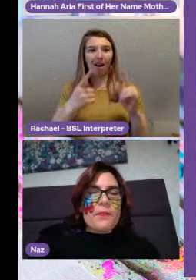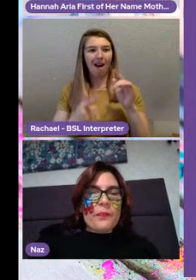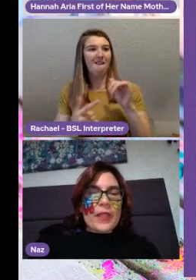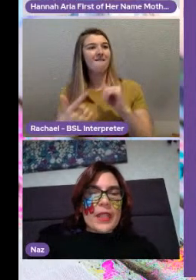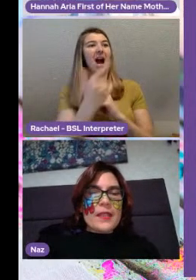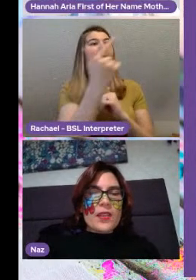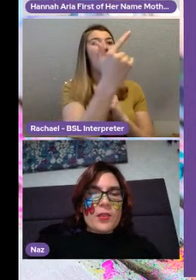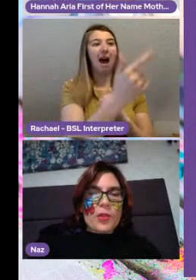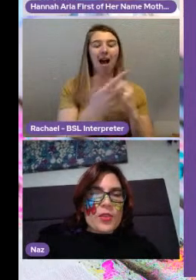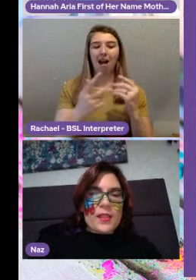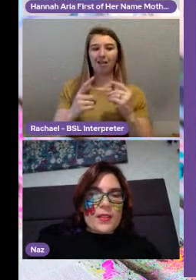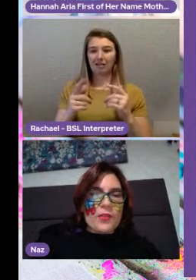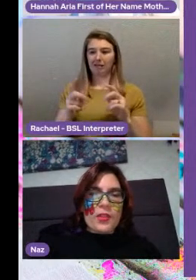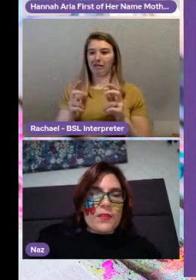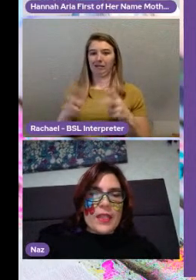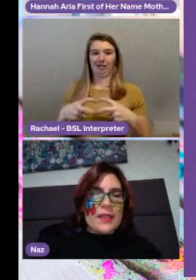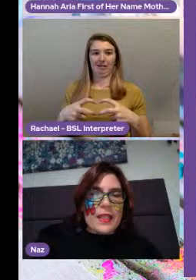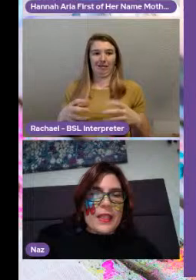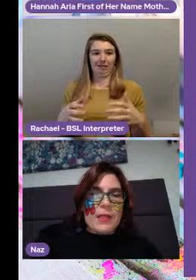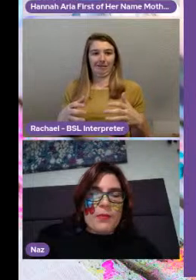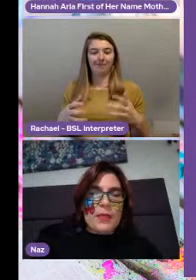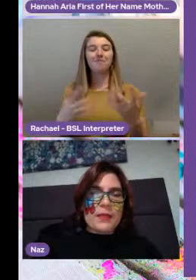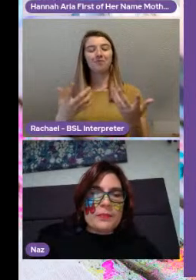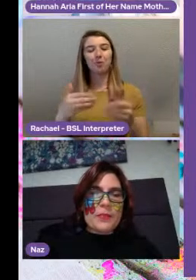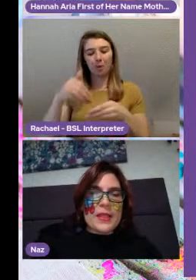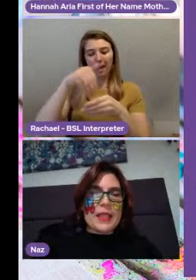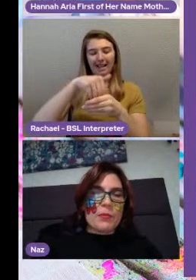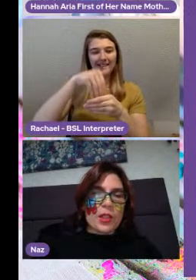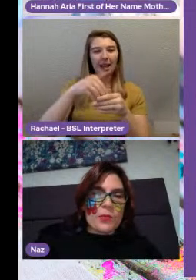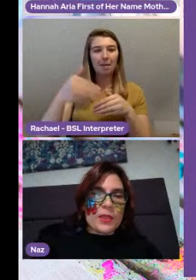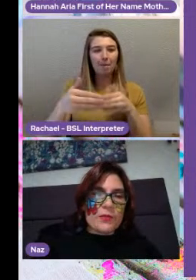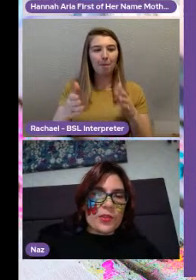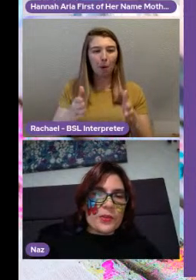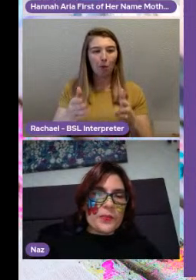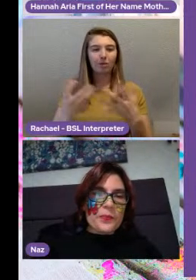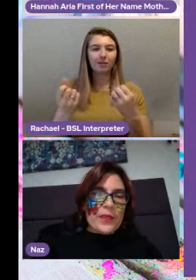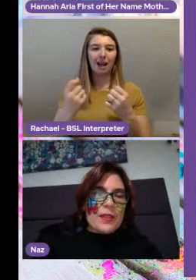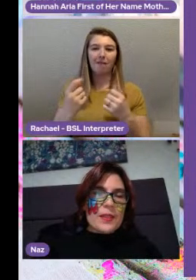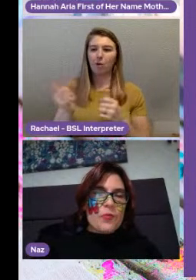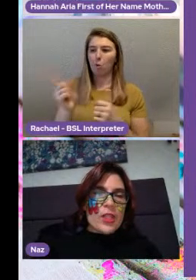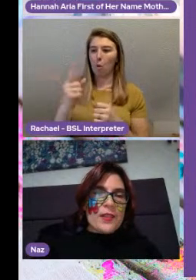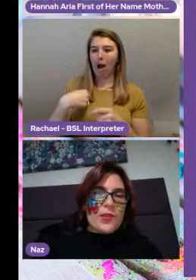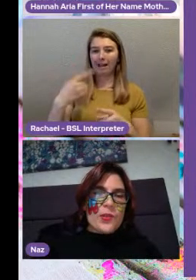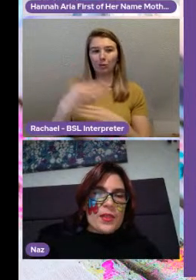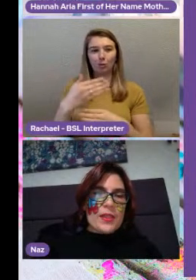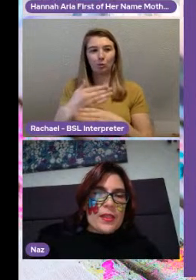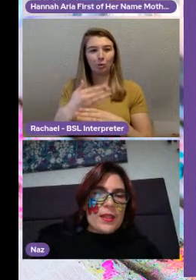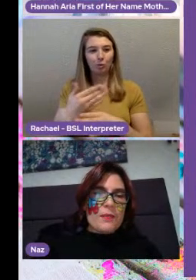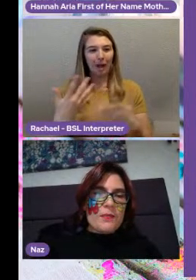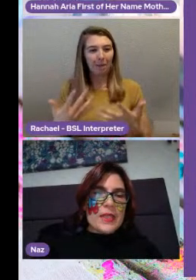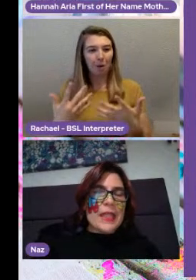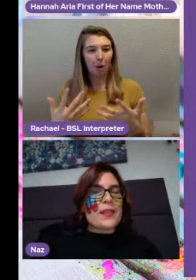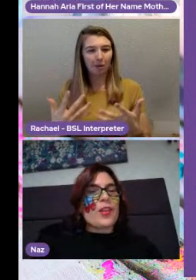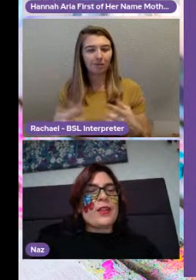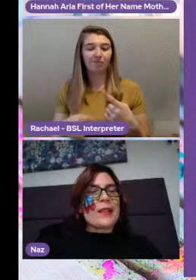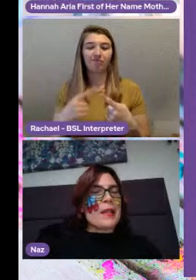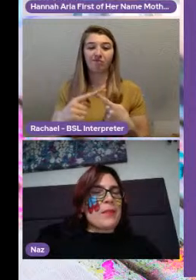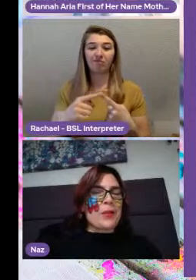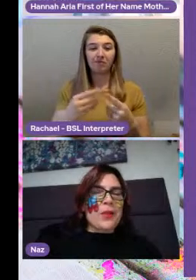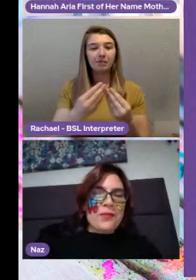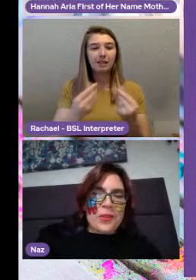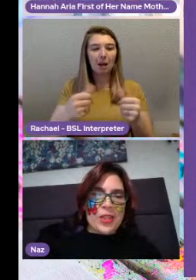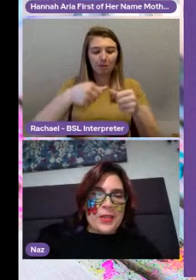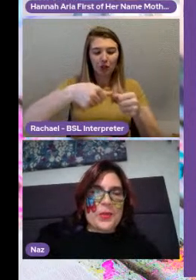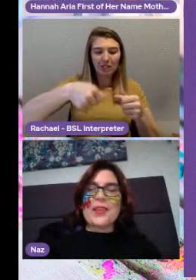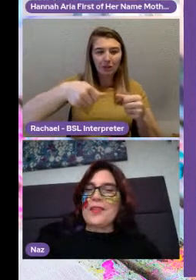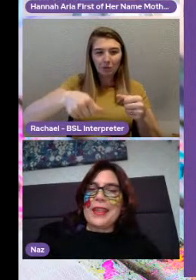So inside the boxes, I've got the things that are keeping me busy at the moment. I've got some jigsaws that Nikki's kindly lent